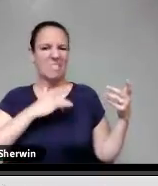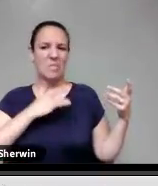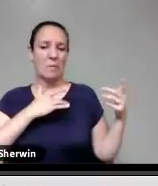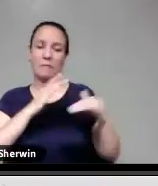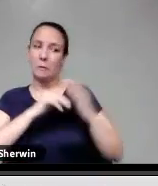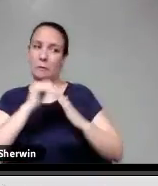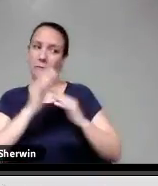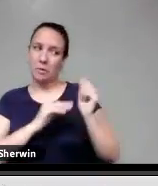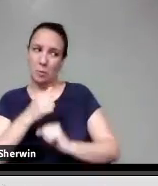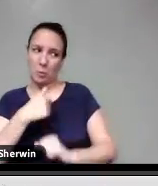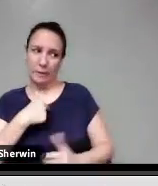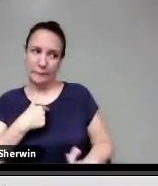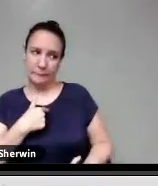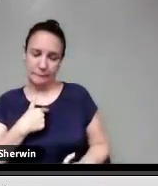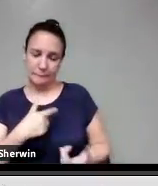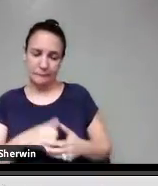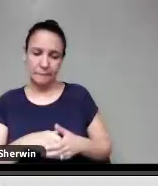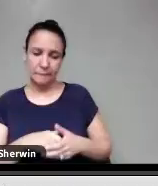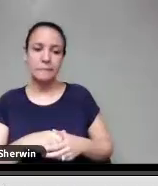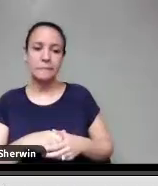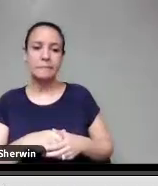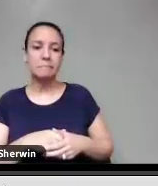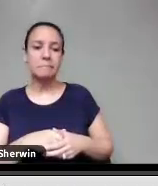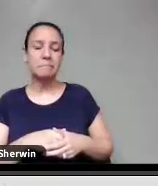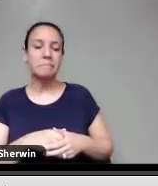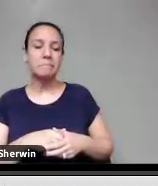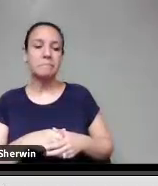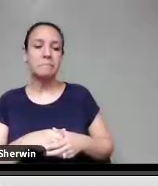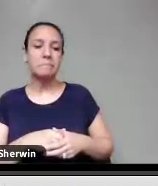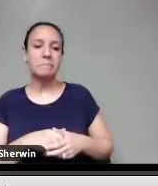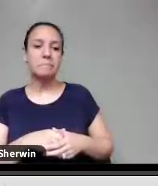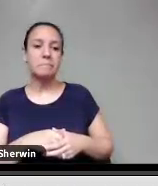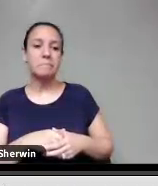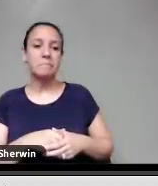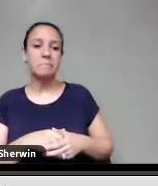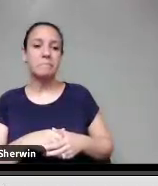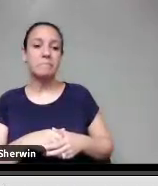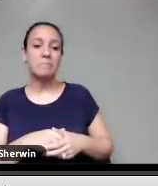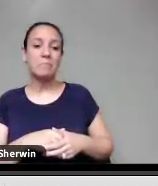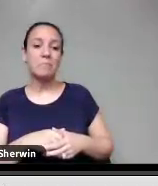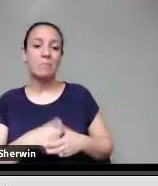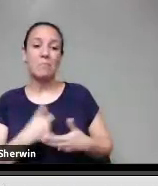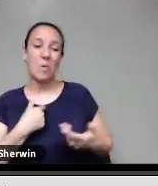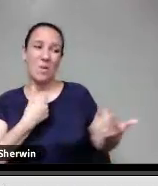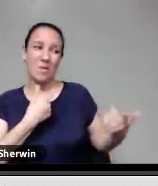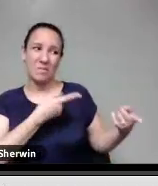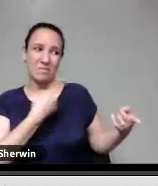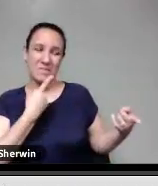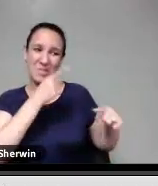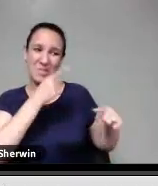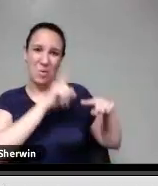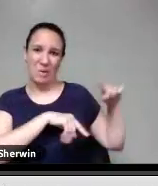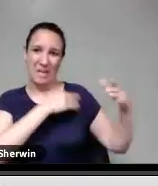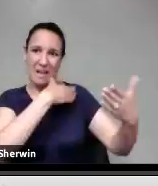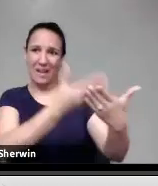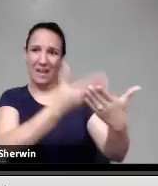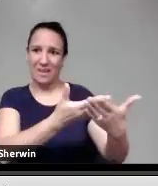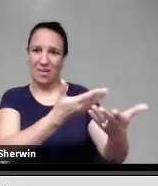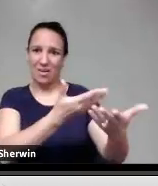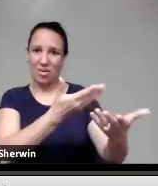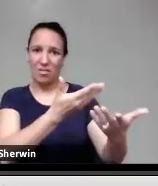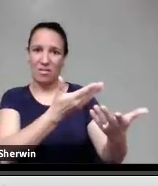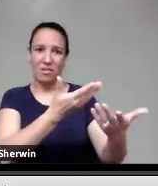with you. You may find that they say, well, there's no way we can get there, or whatever it might be. So